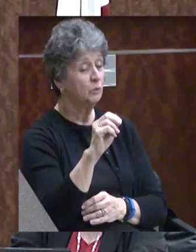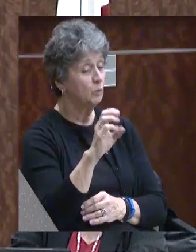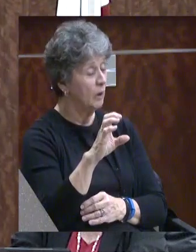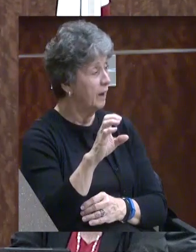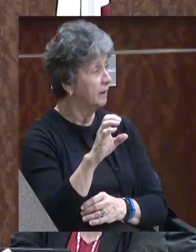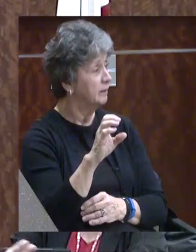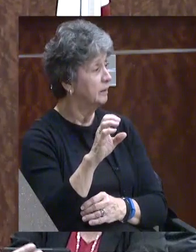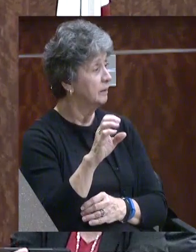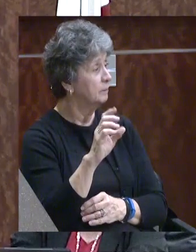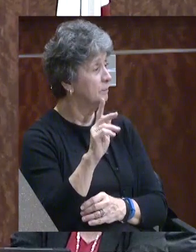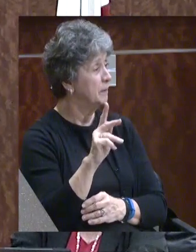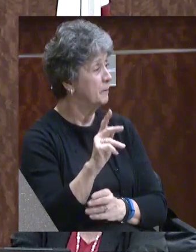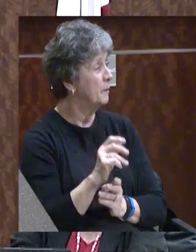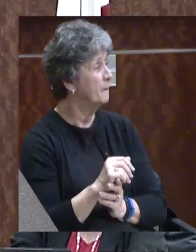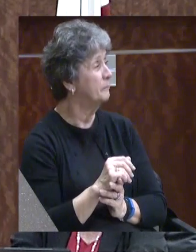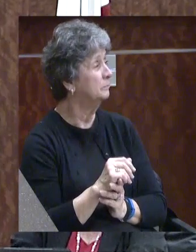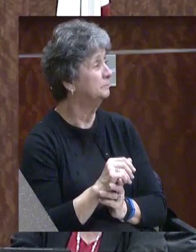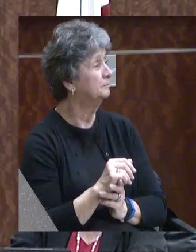I got them.